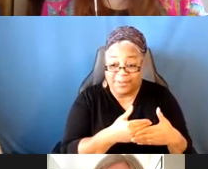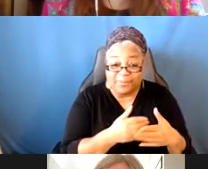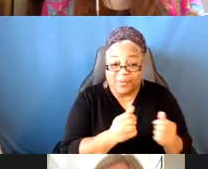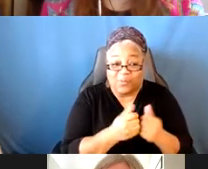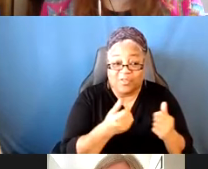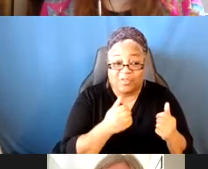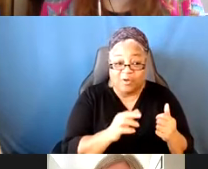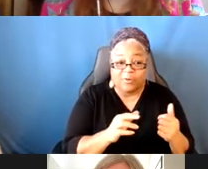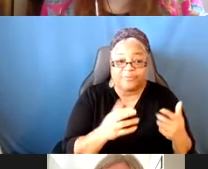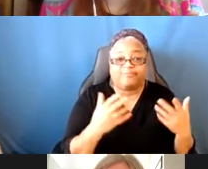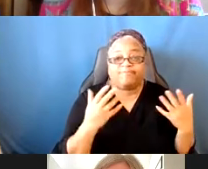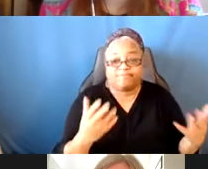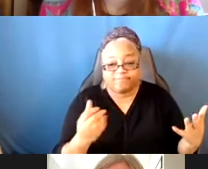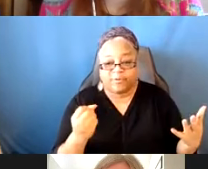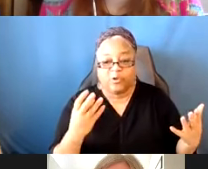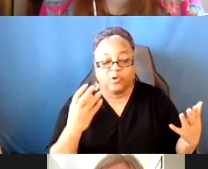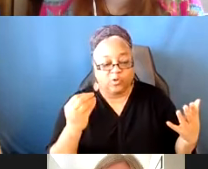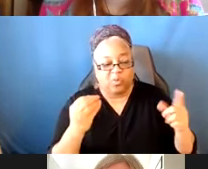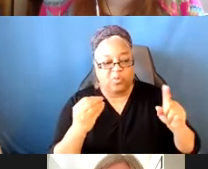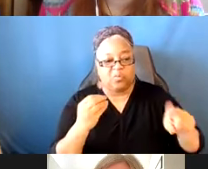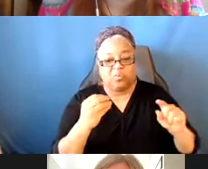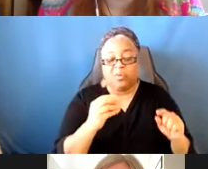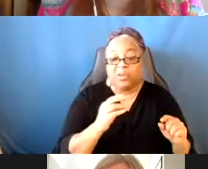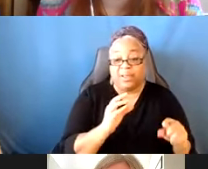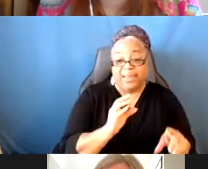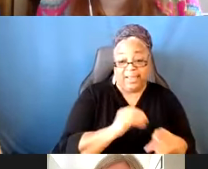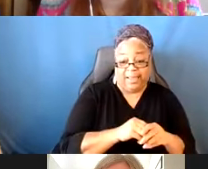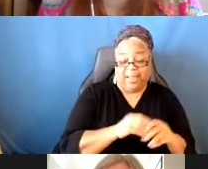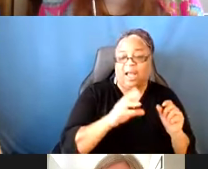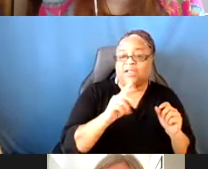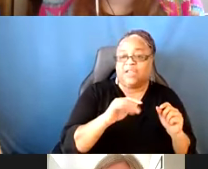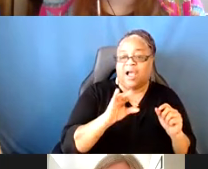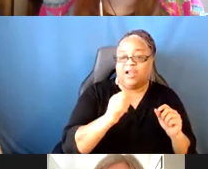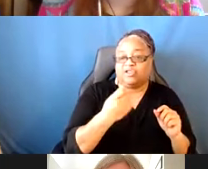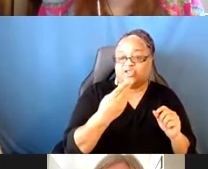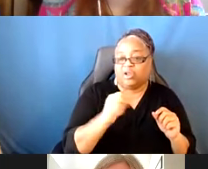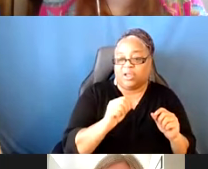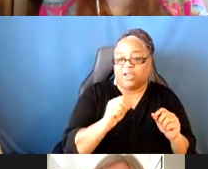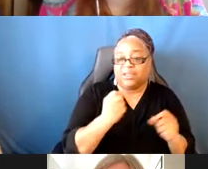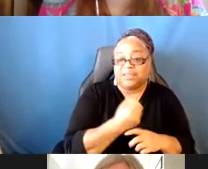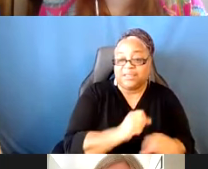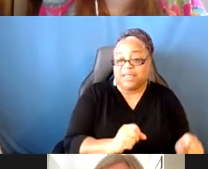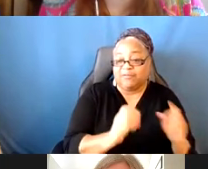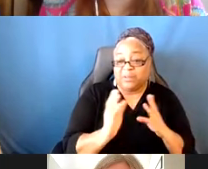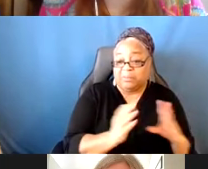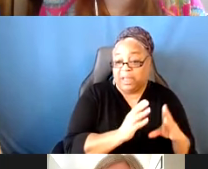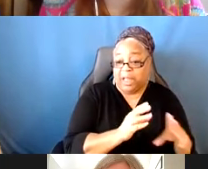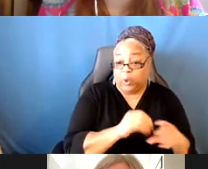So in Tasha's safety plan, maybe when we go through the assessment and we ask her about all of